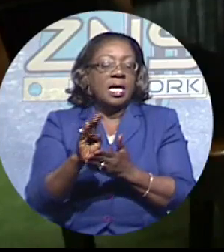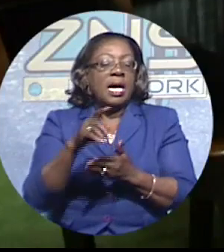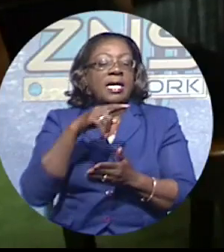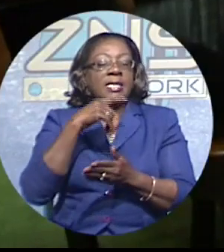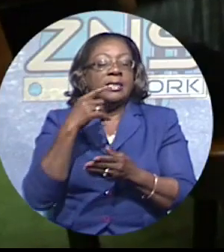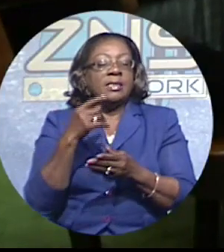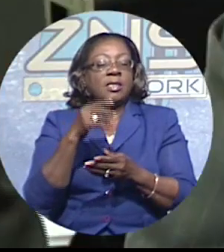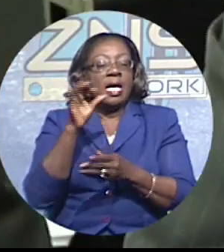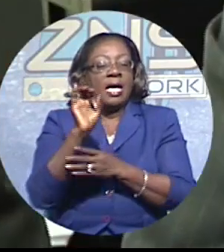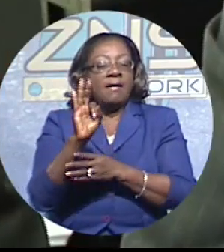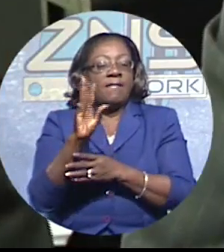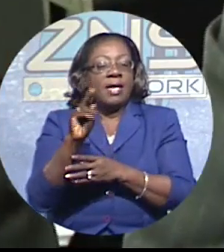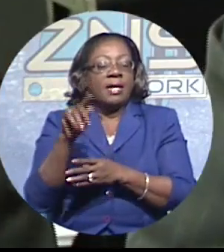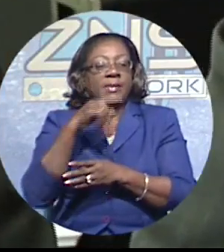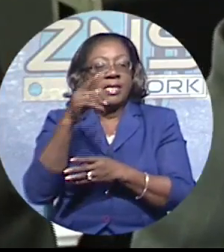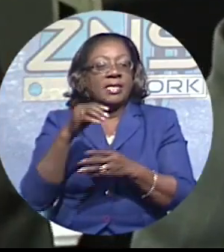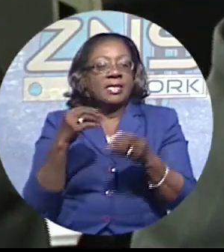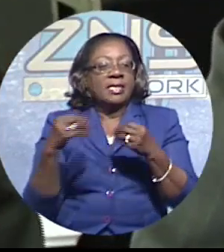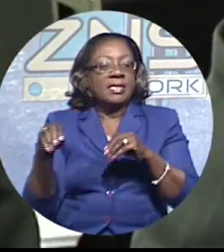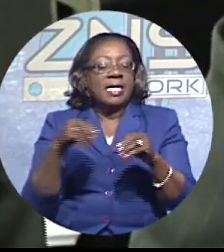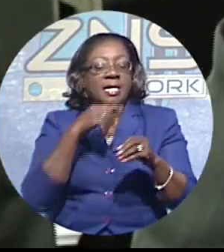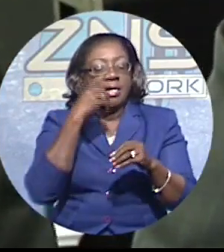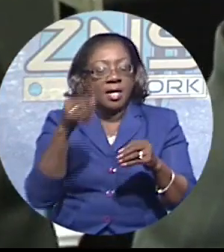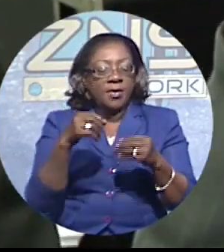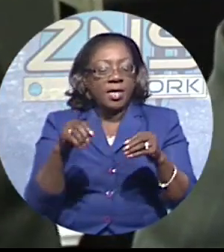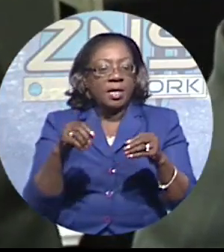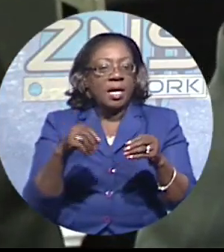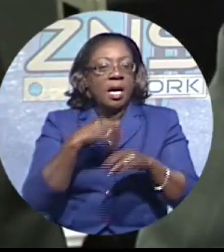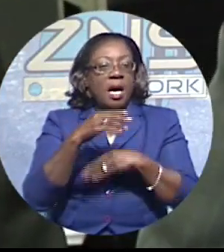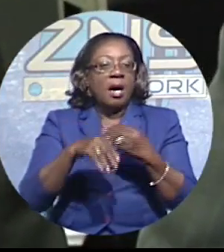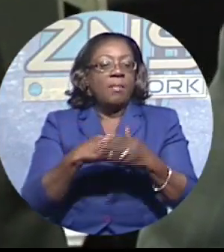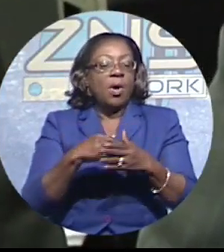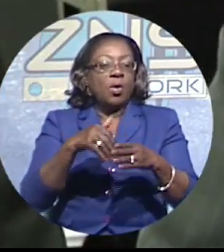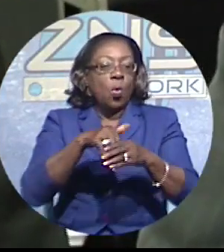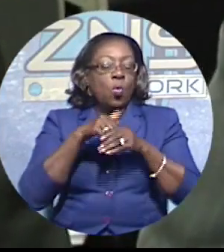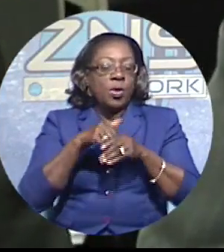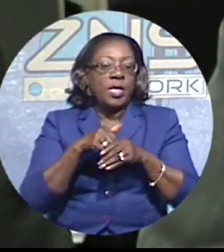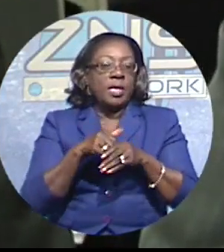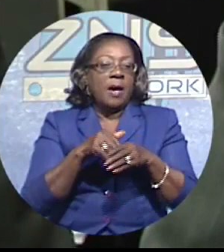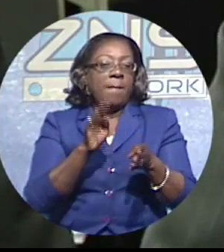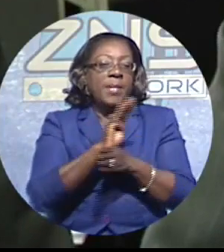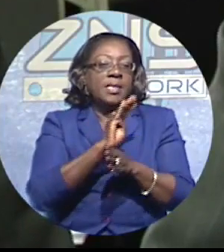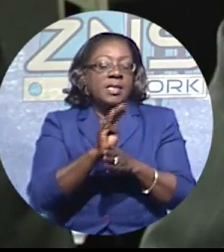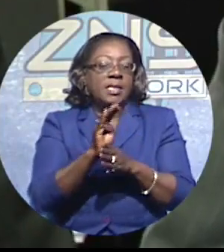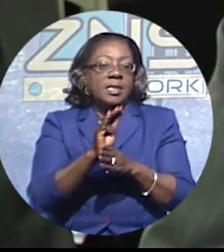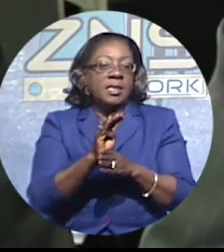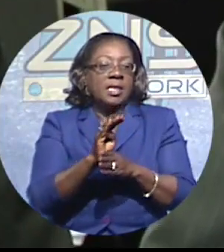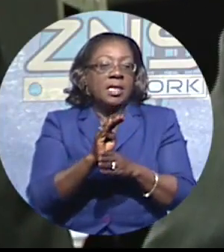anything about Bahamian ownership. I think as Bahamians and young Bahamians, we want to hear